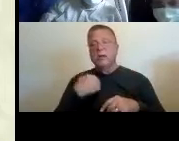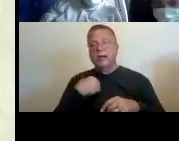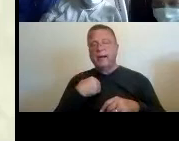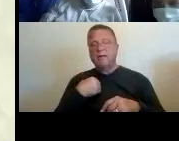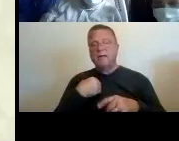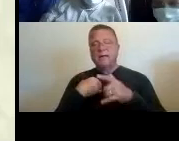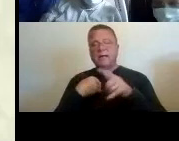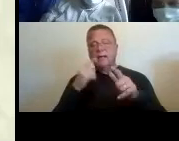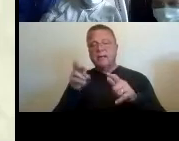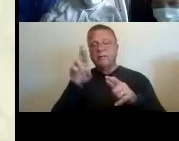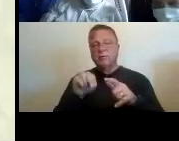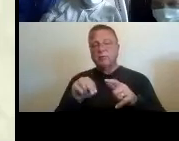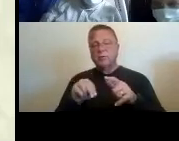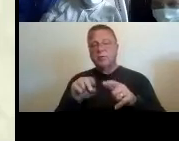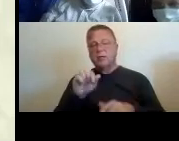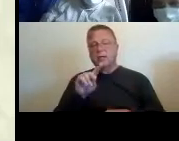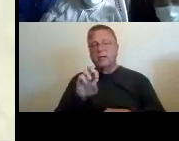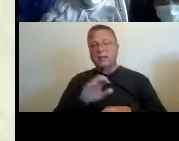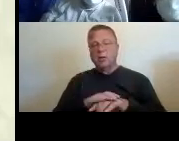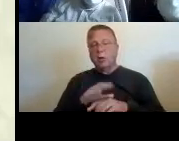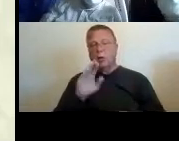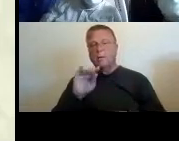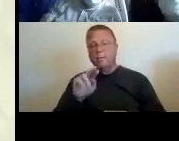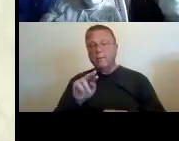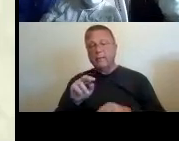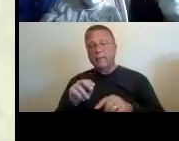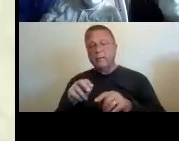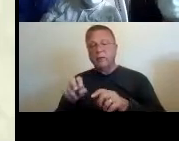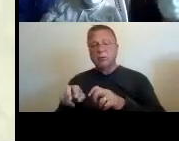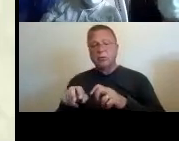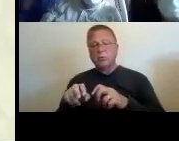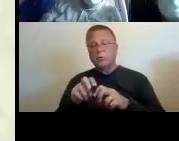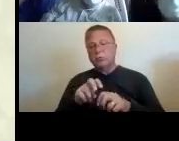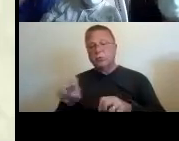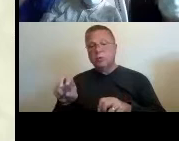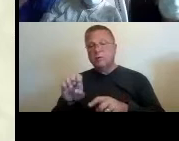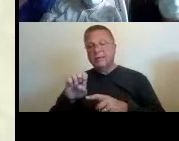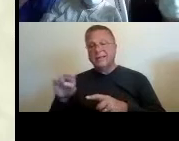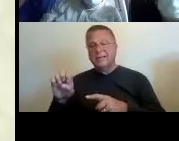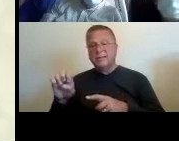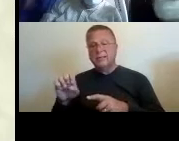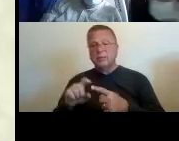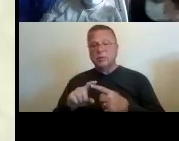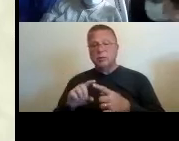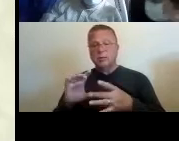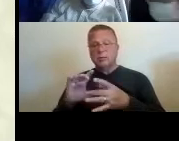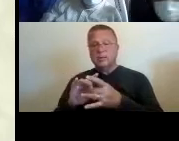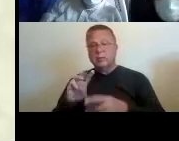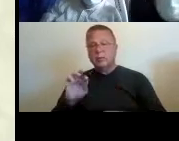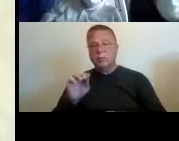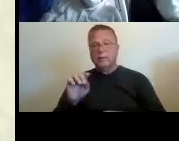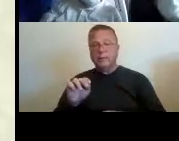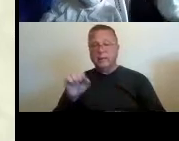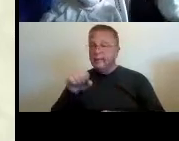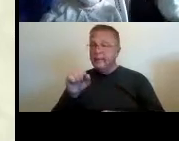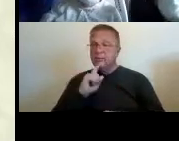left turn lane on Beacon heading east to go onto Wightman, because yes, indeed, the backup is bad there.